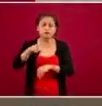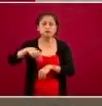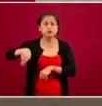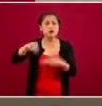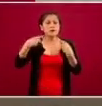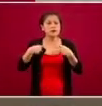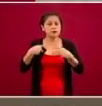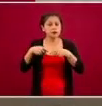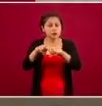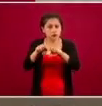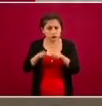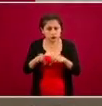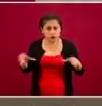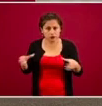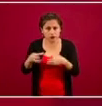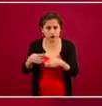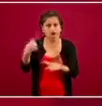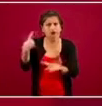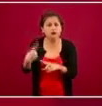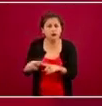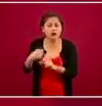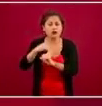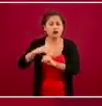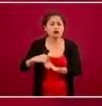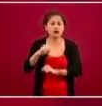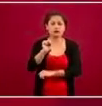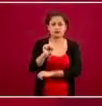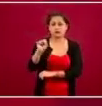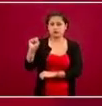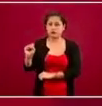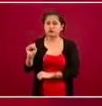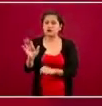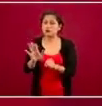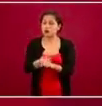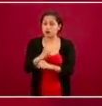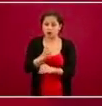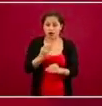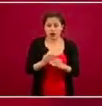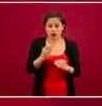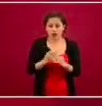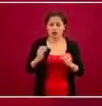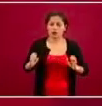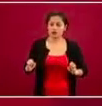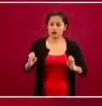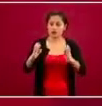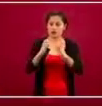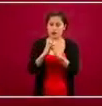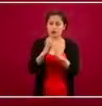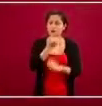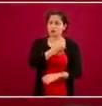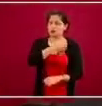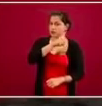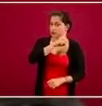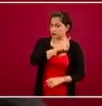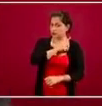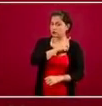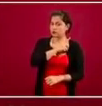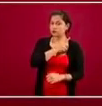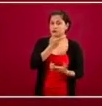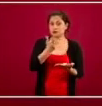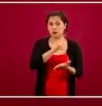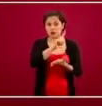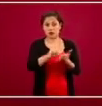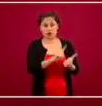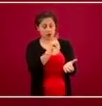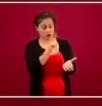overall governmental effort. The design and the implementation of these measures